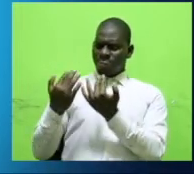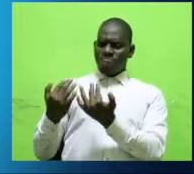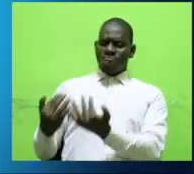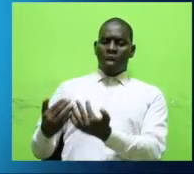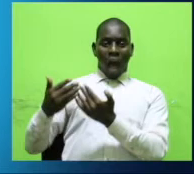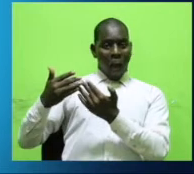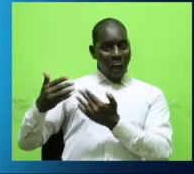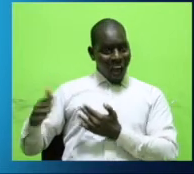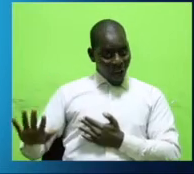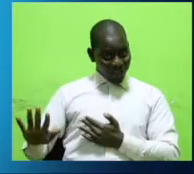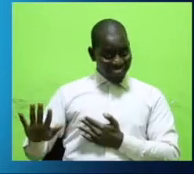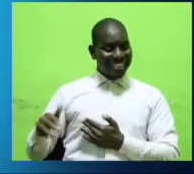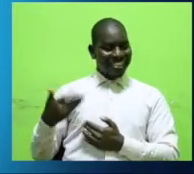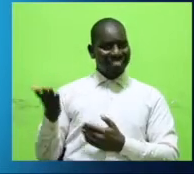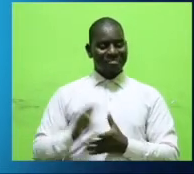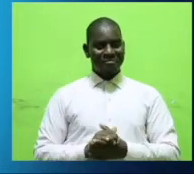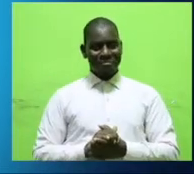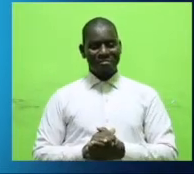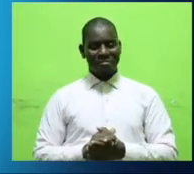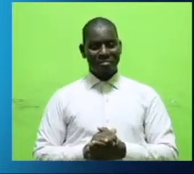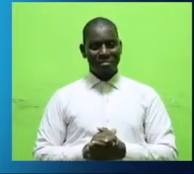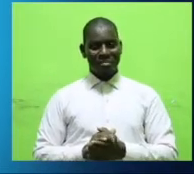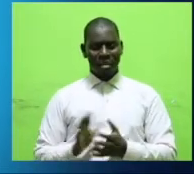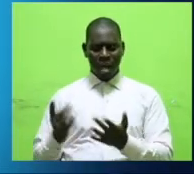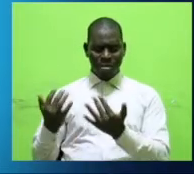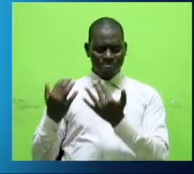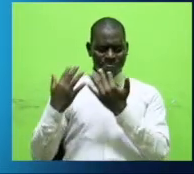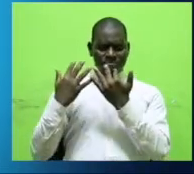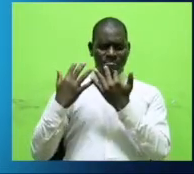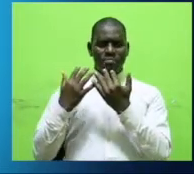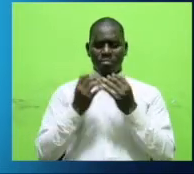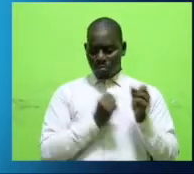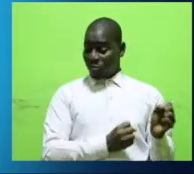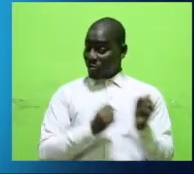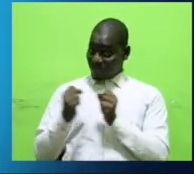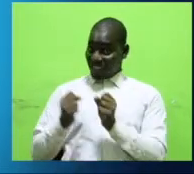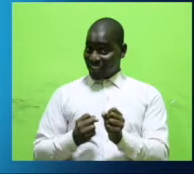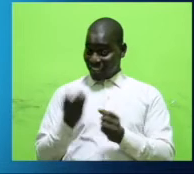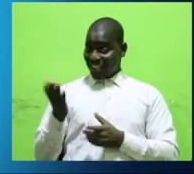Let's watch the video. Breathing movements.